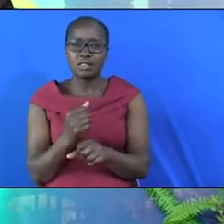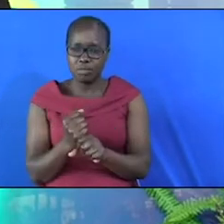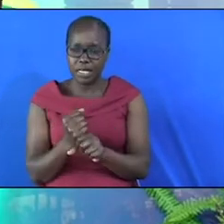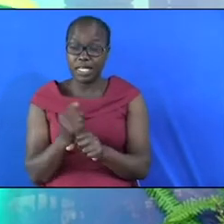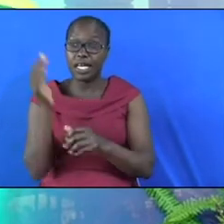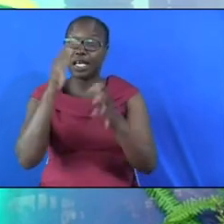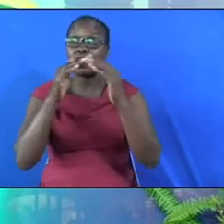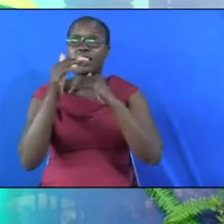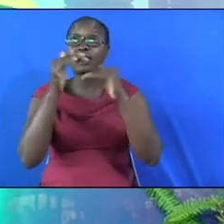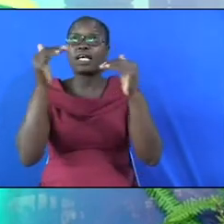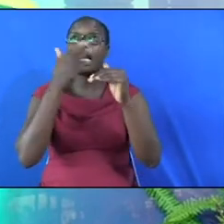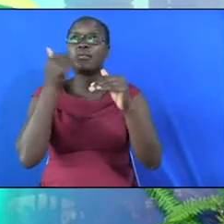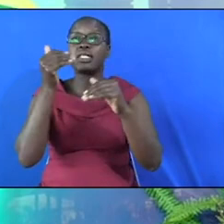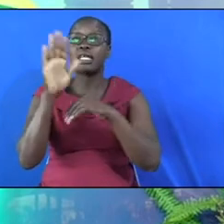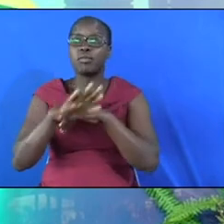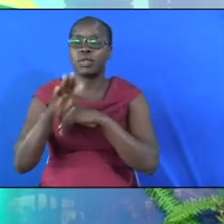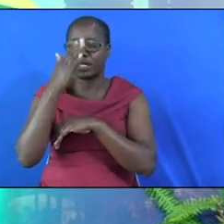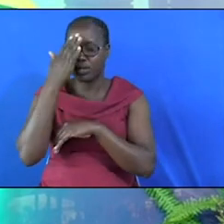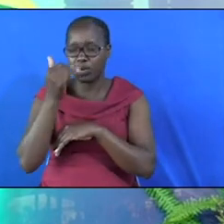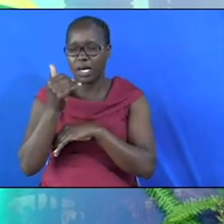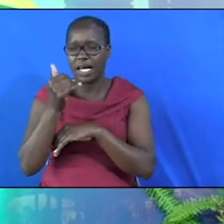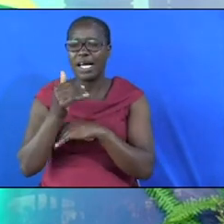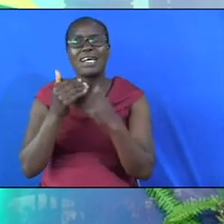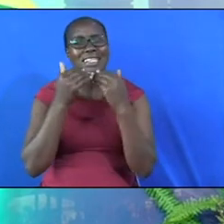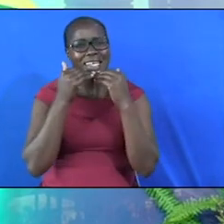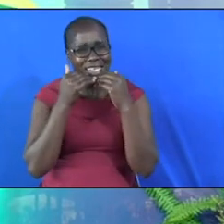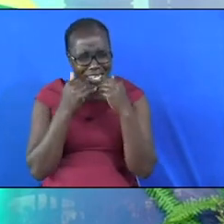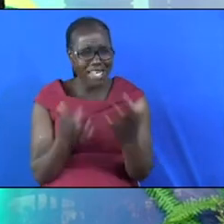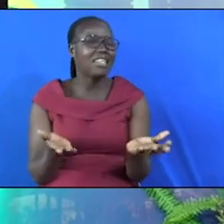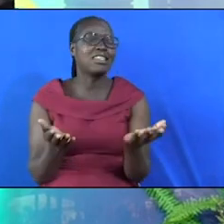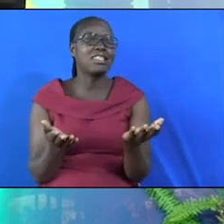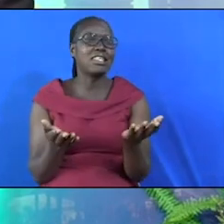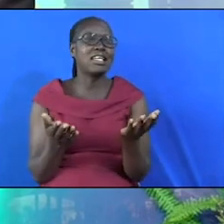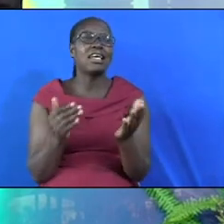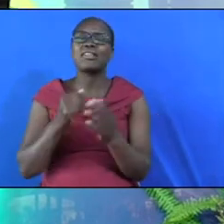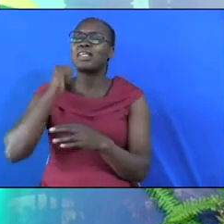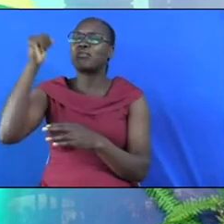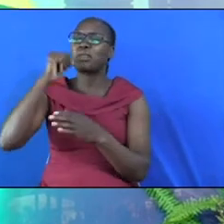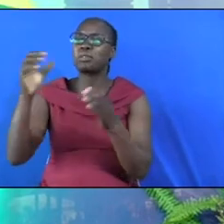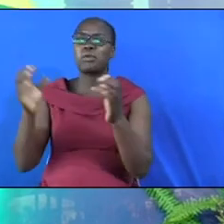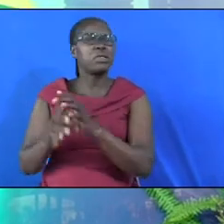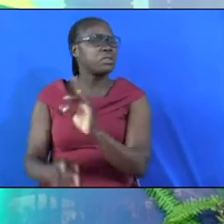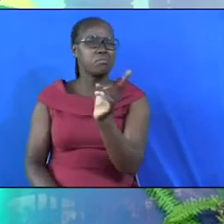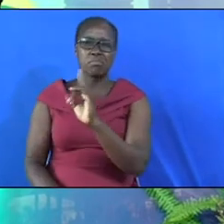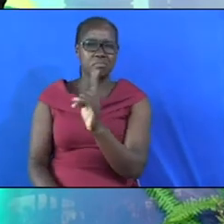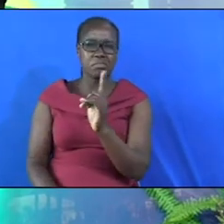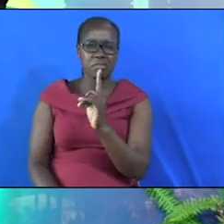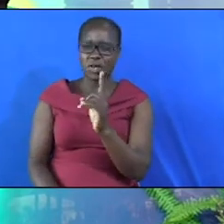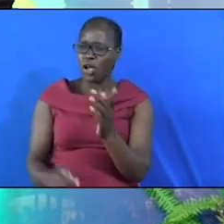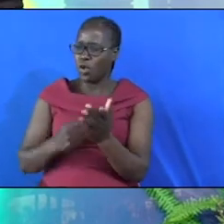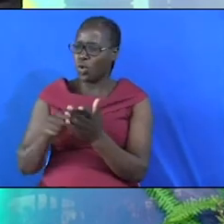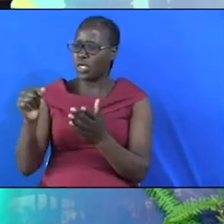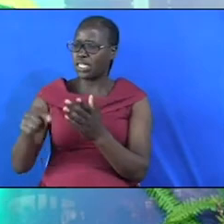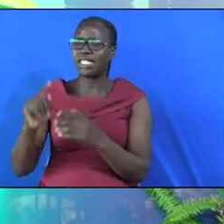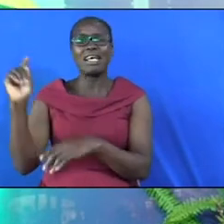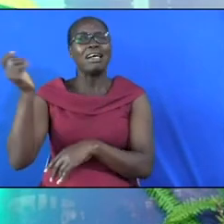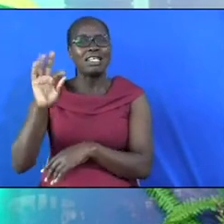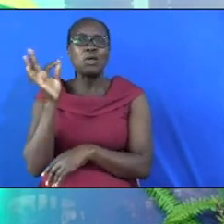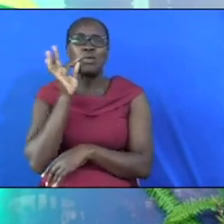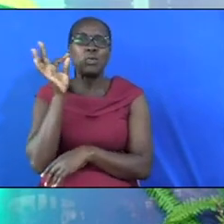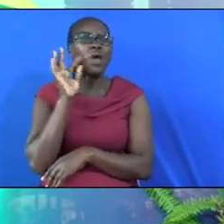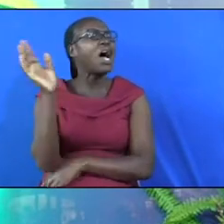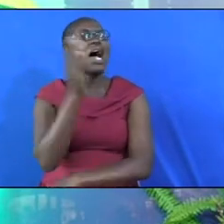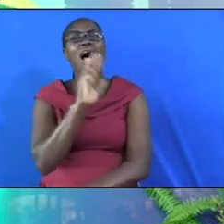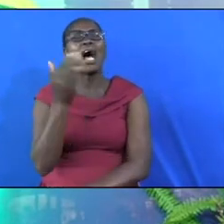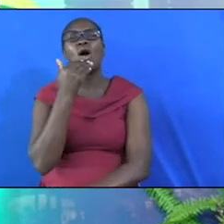a better place is because there will be nothing like political parties. There will be nothing like Tingiza Miti. All